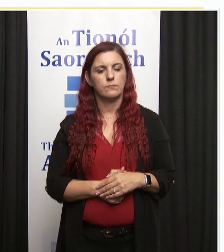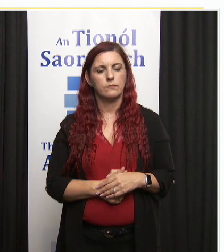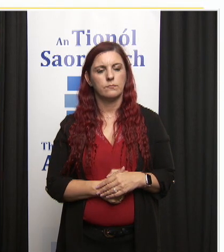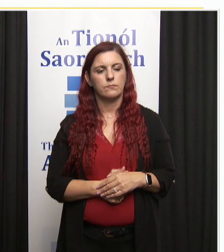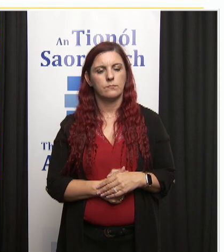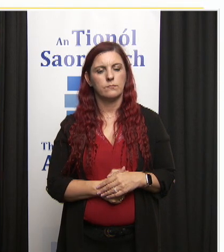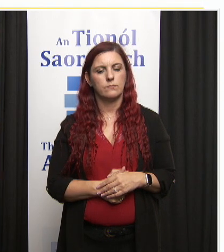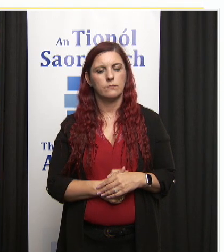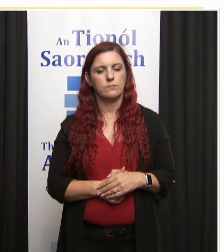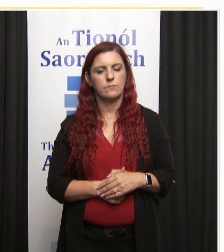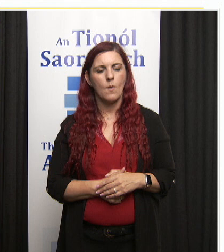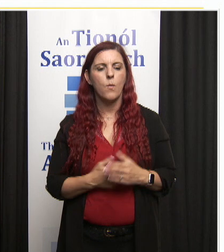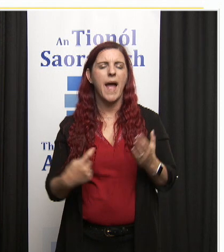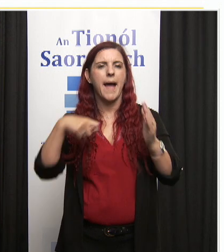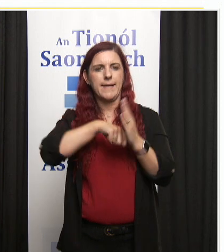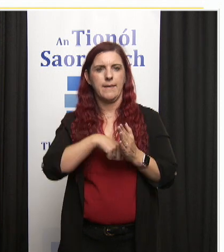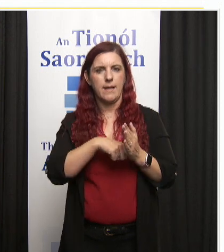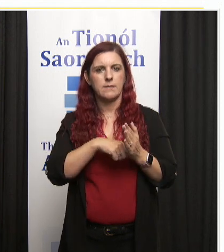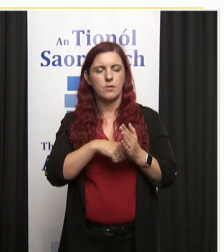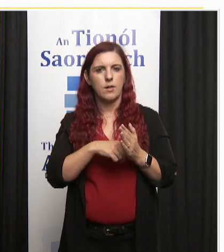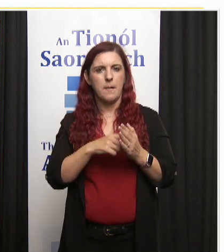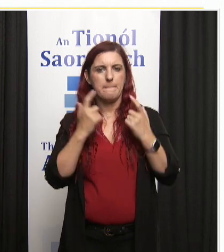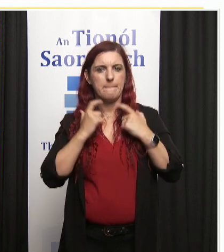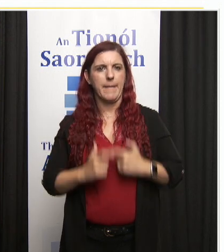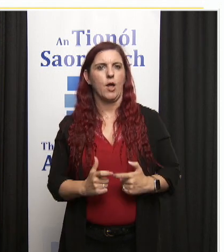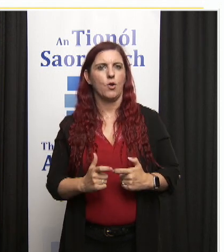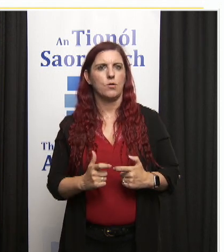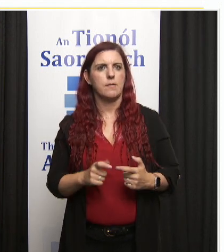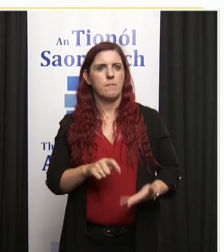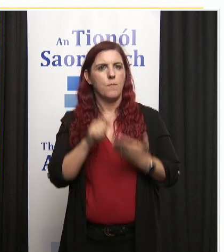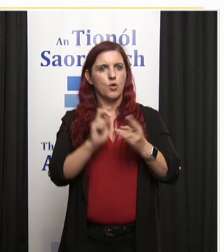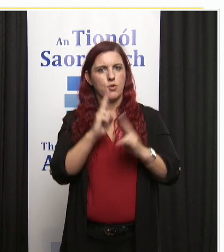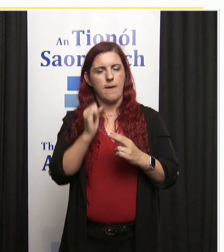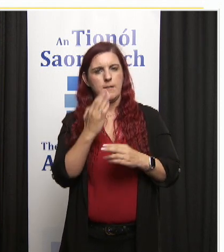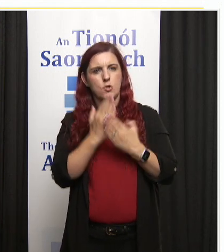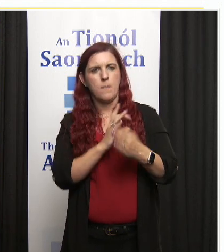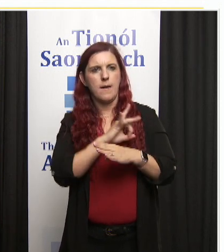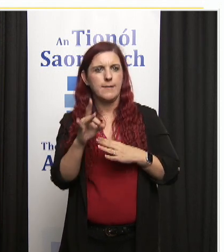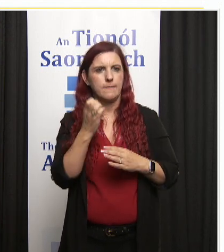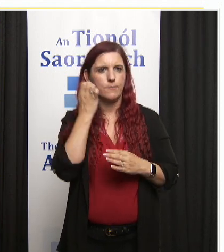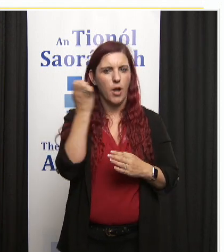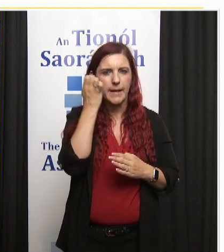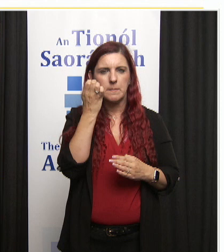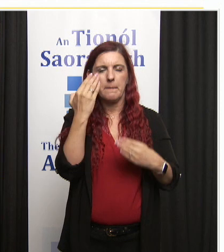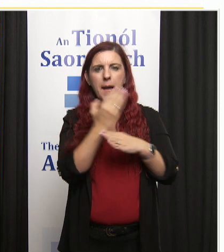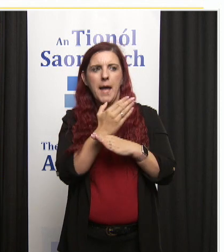the mayor's budget should probably be subject to some sort of checks and balances system with the councillors.